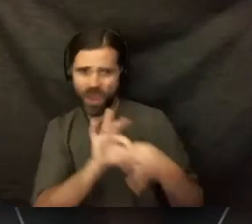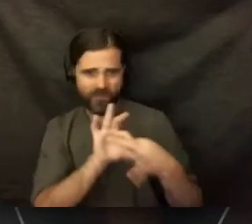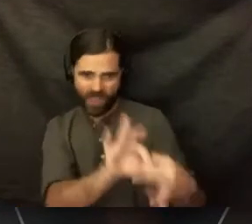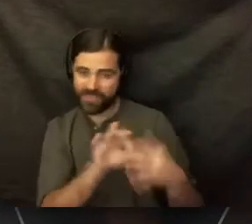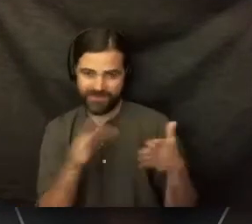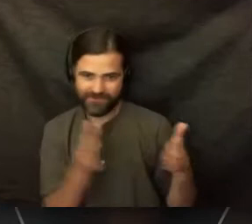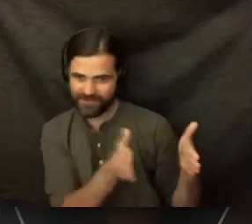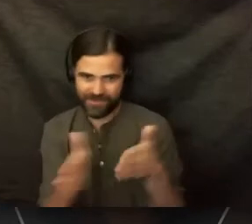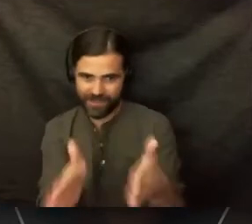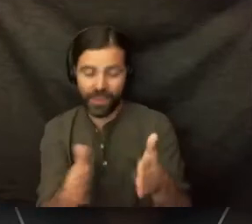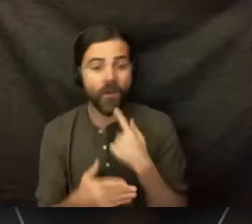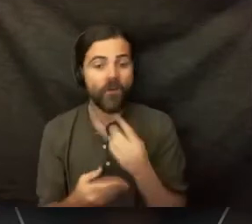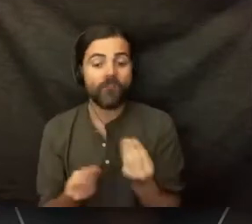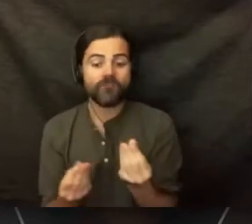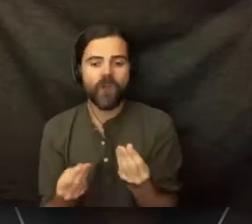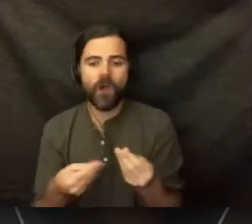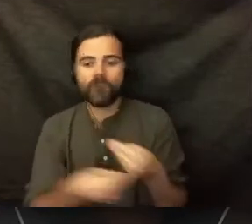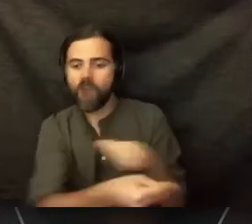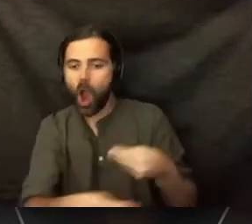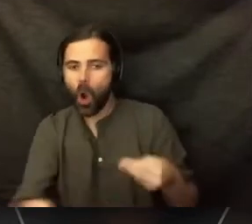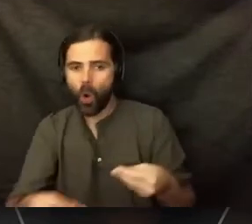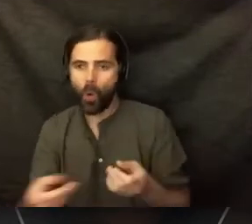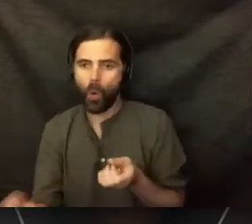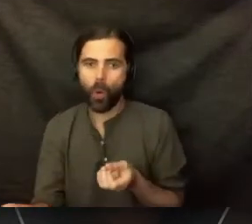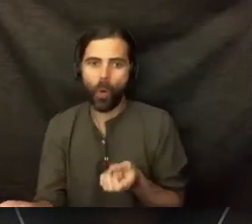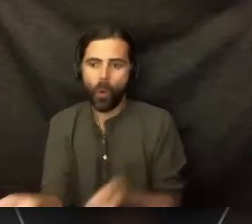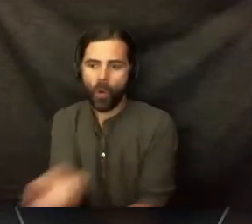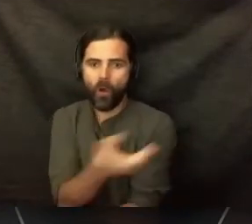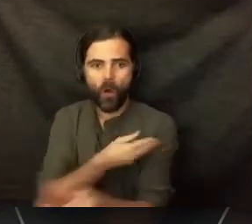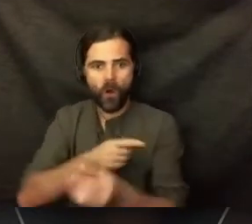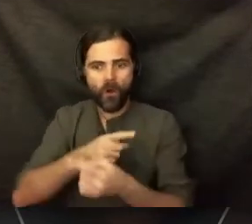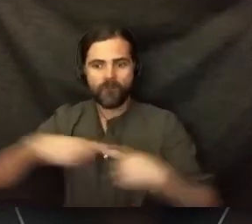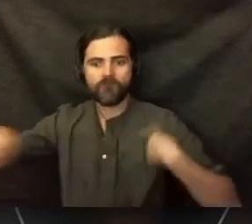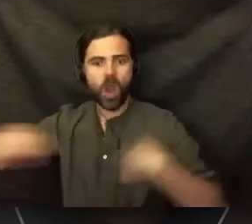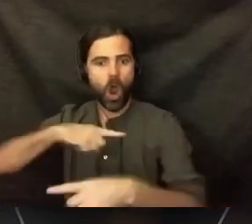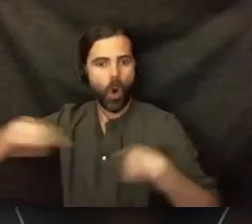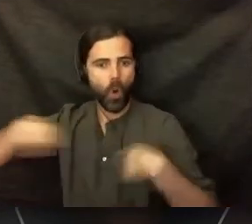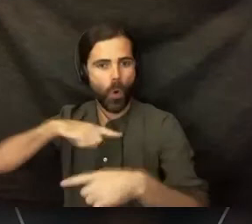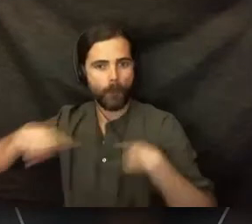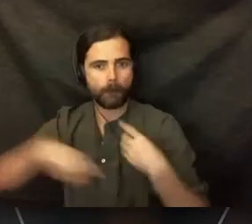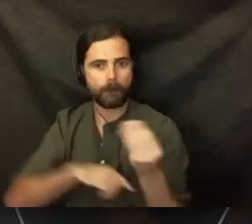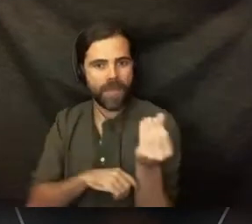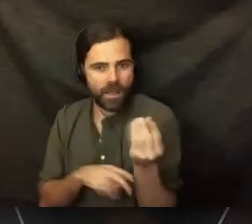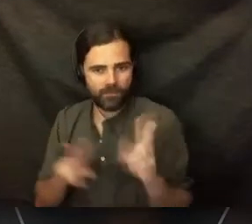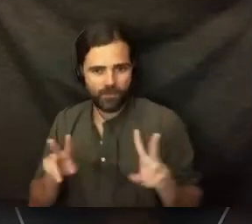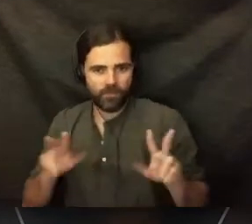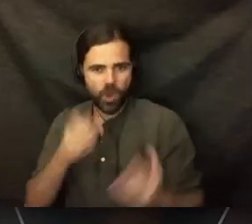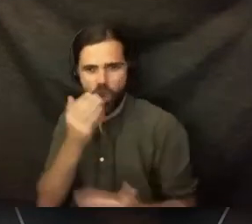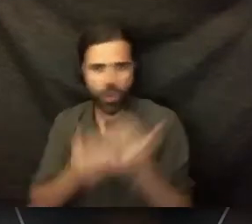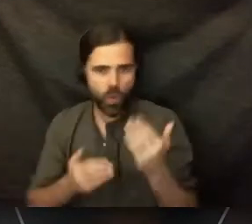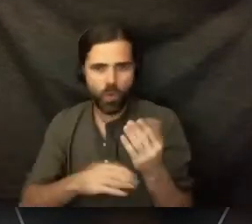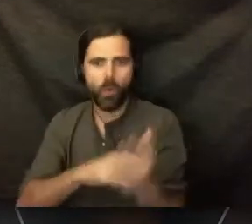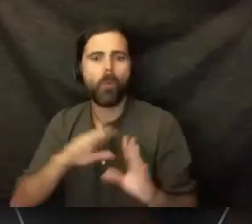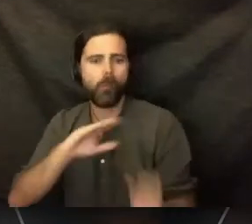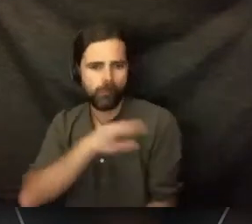value. This is genuinely an impact economy. It won't be about one aspect or another. When you look at this, you start to